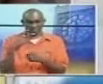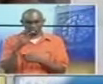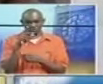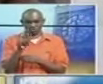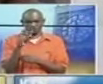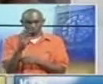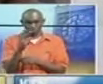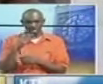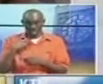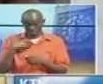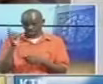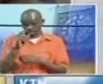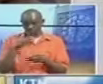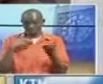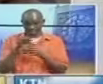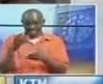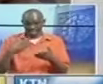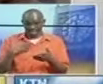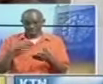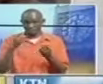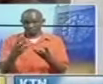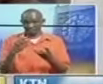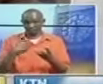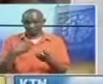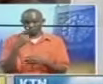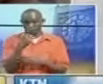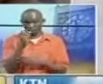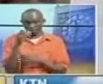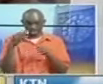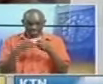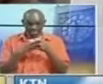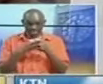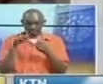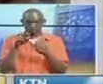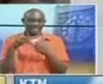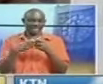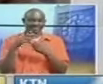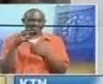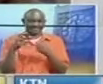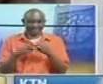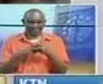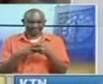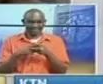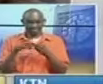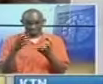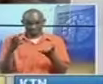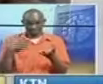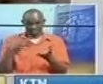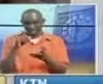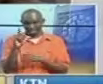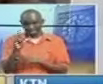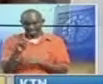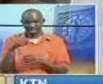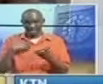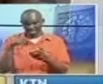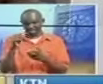In Nairobi, motorists will buy super petrol at a maximum of 108.87 shillings per litre, while